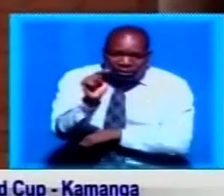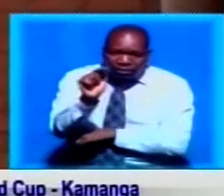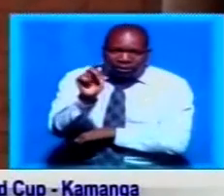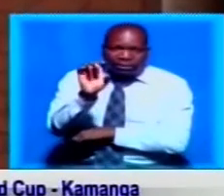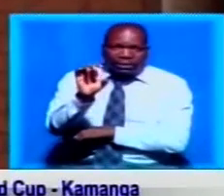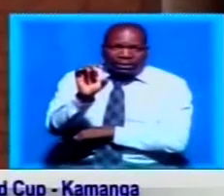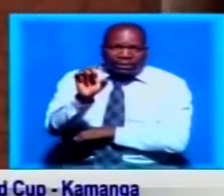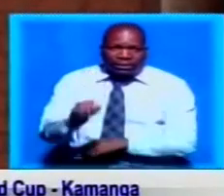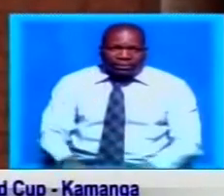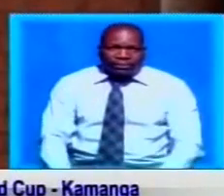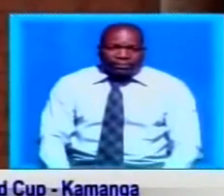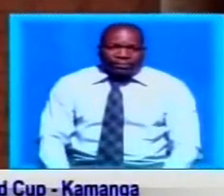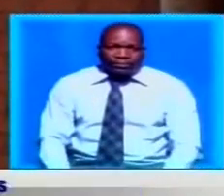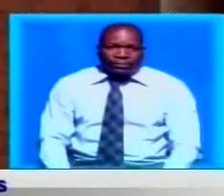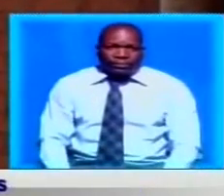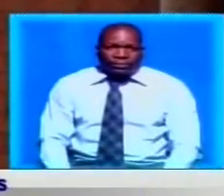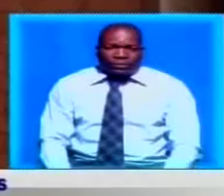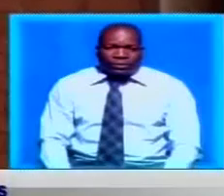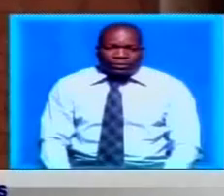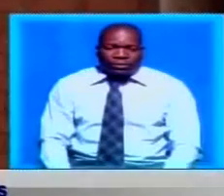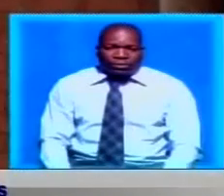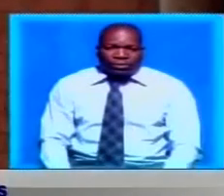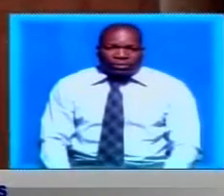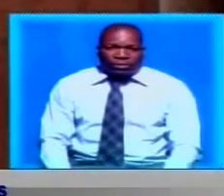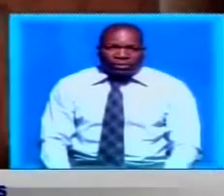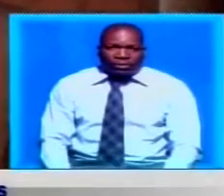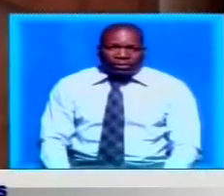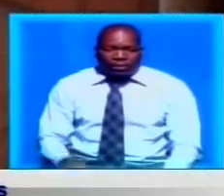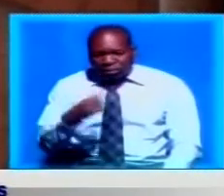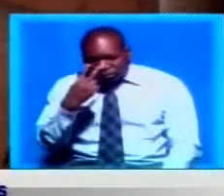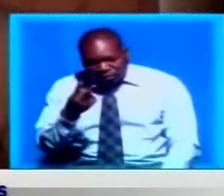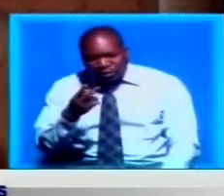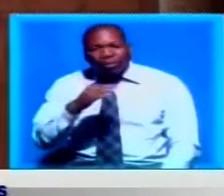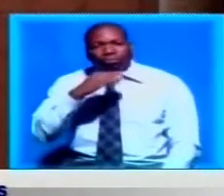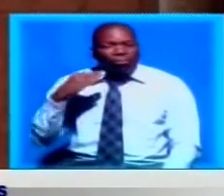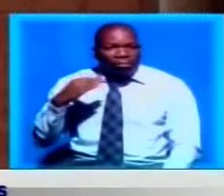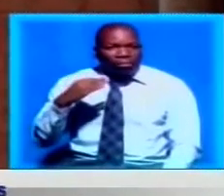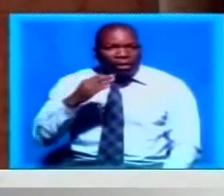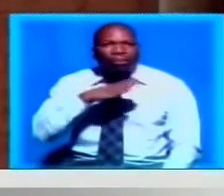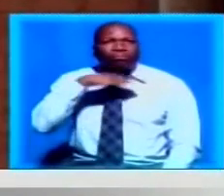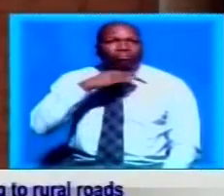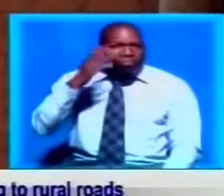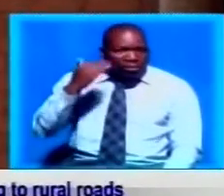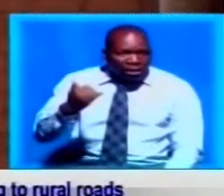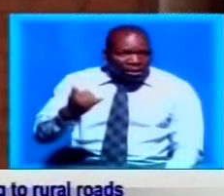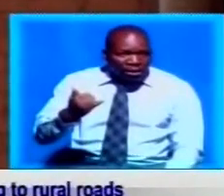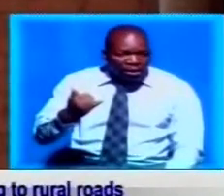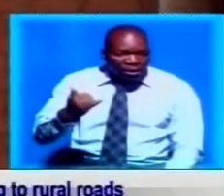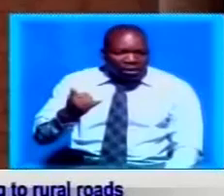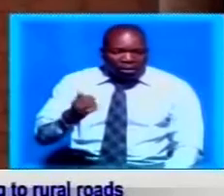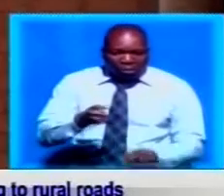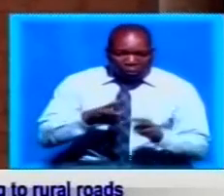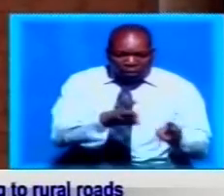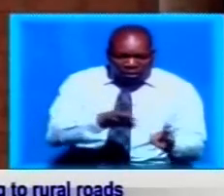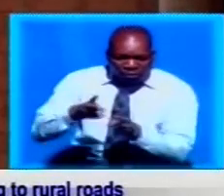Using enough crop, okay, because we are basically using the old method